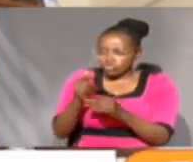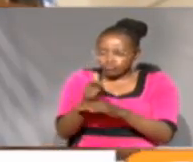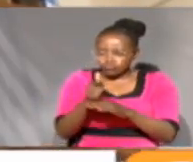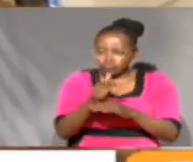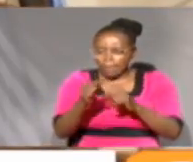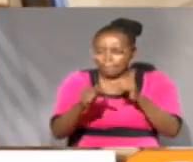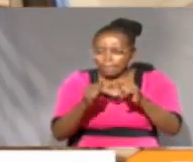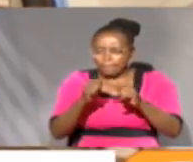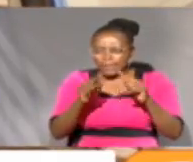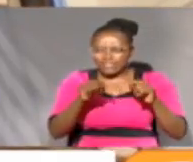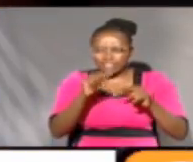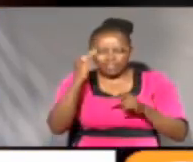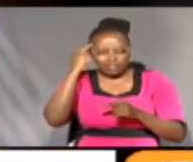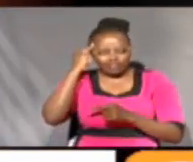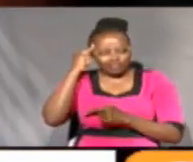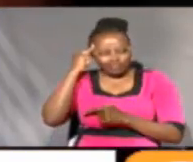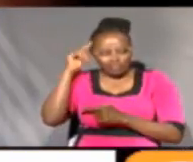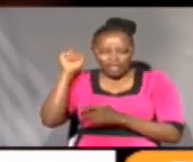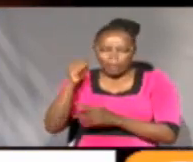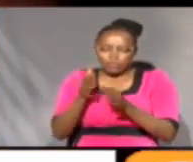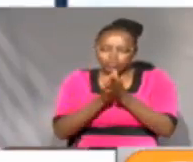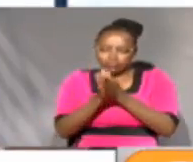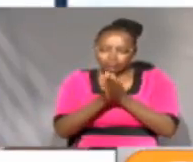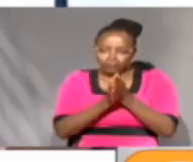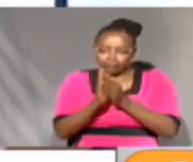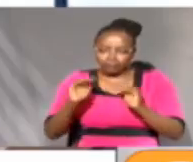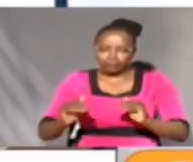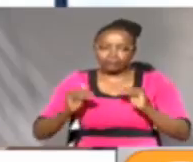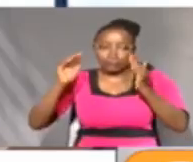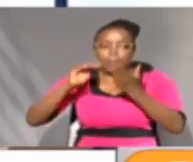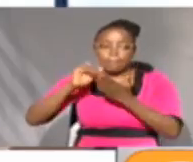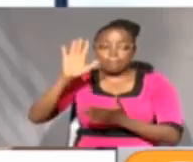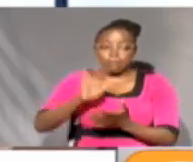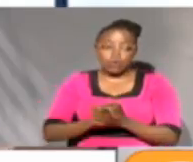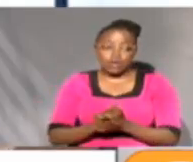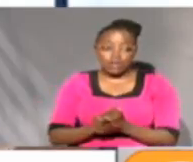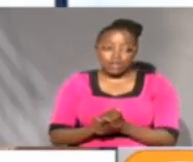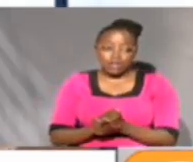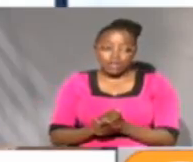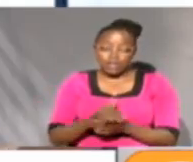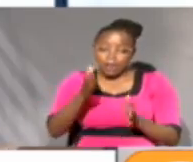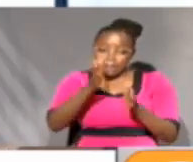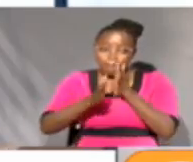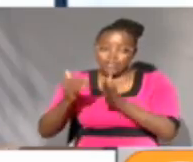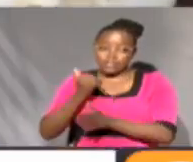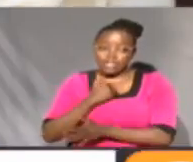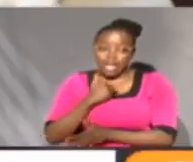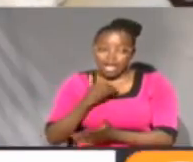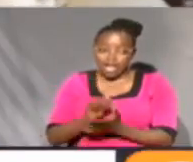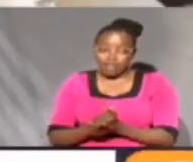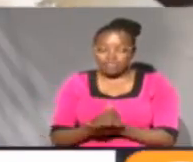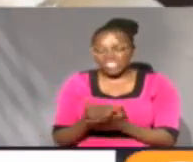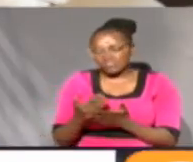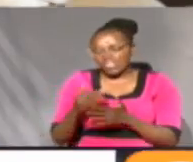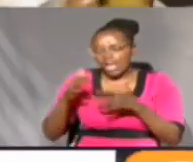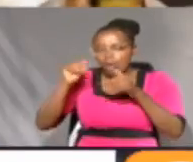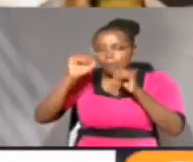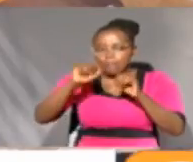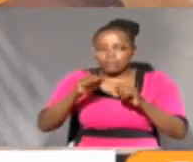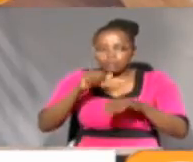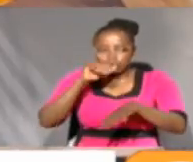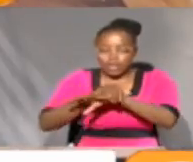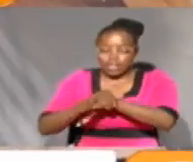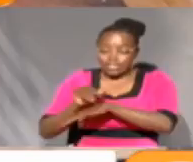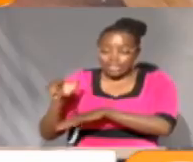now contemplating going a step further with his passion for food. Actually, I have plans in the pipeline of how to get